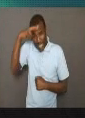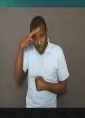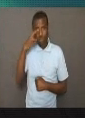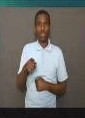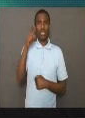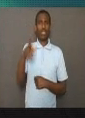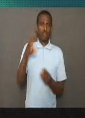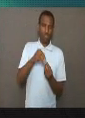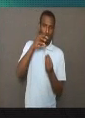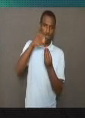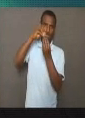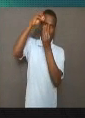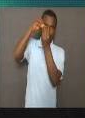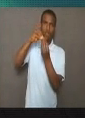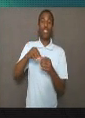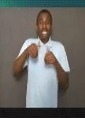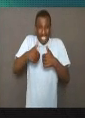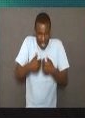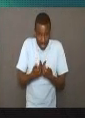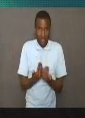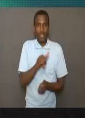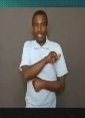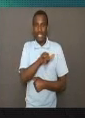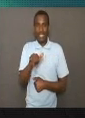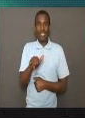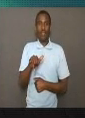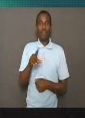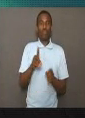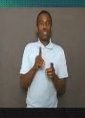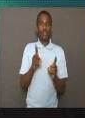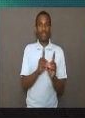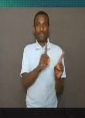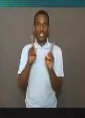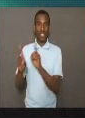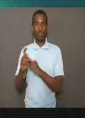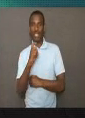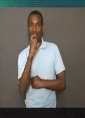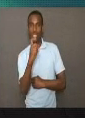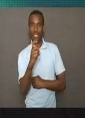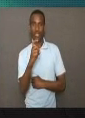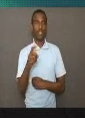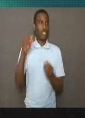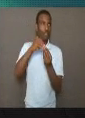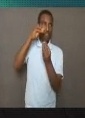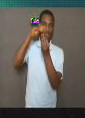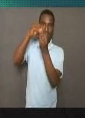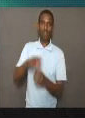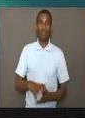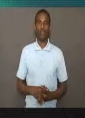it increases as the displacement x increases.